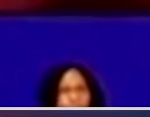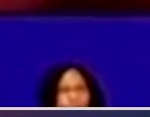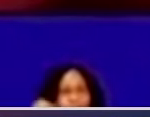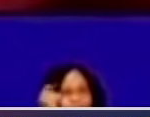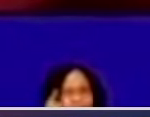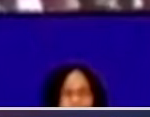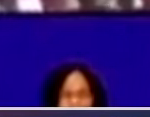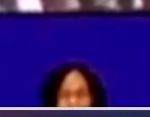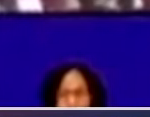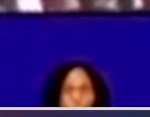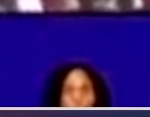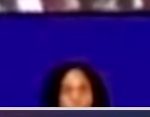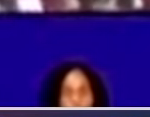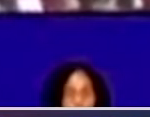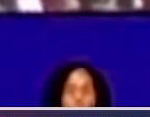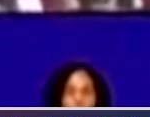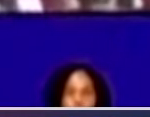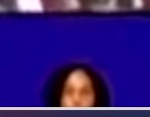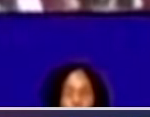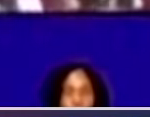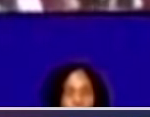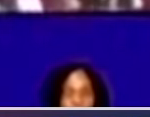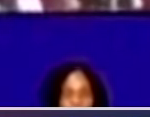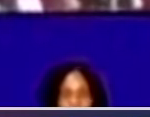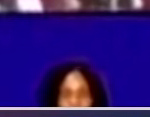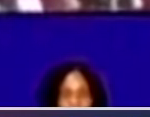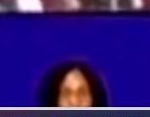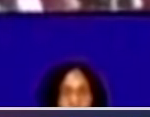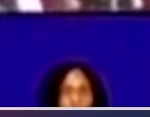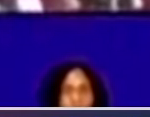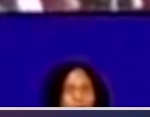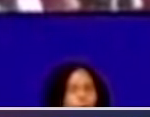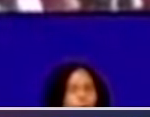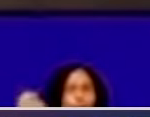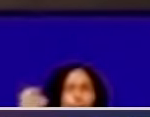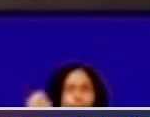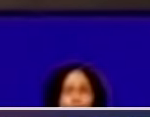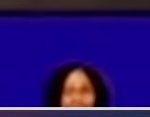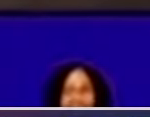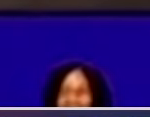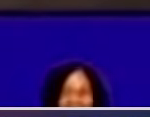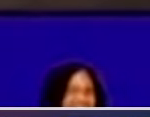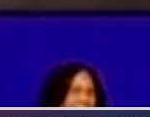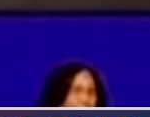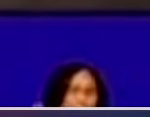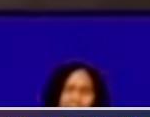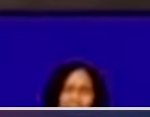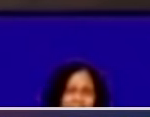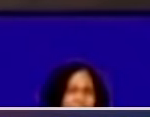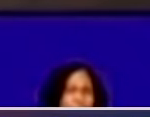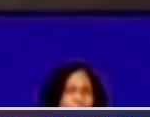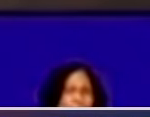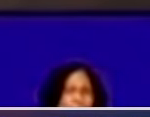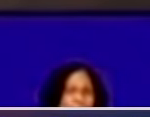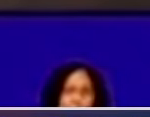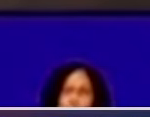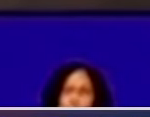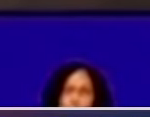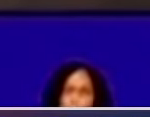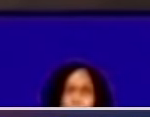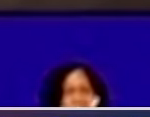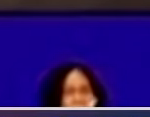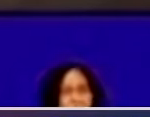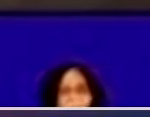If we're honest, on Thursday night, the President didn't sound like a man leading the ANC, a party obsessed